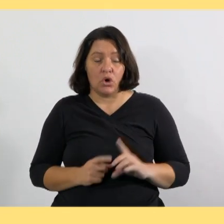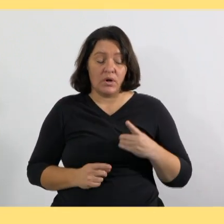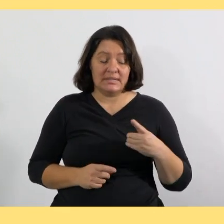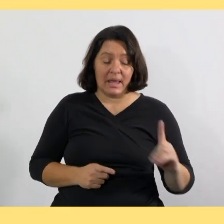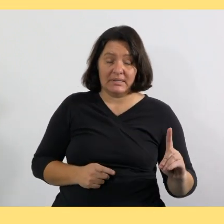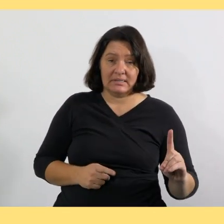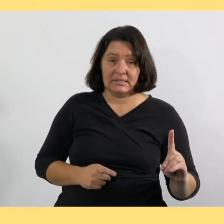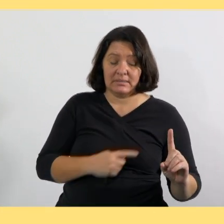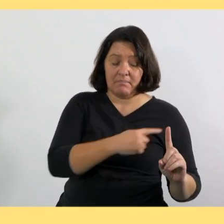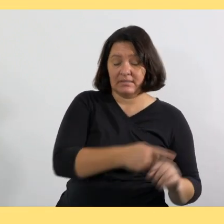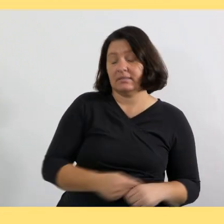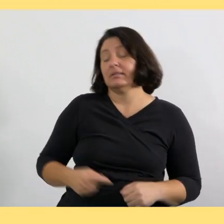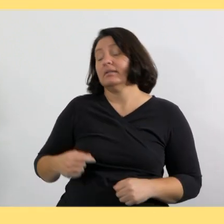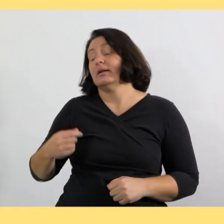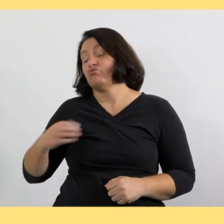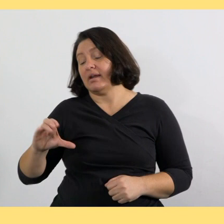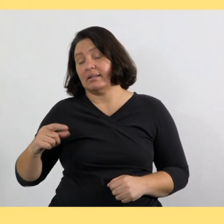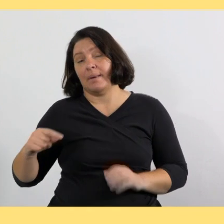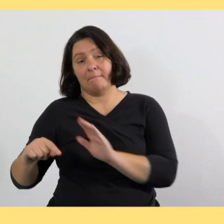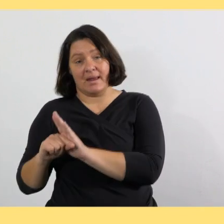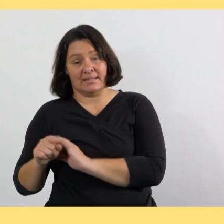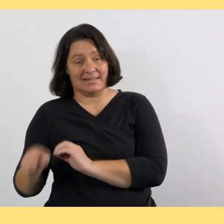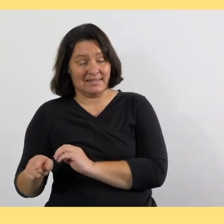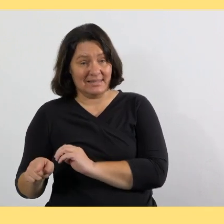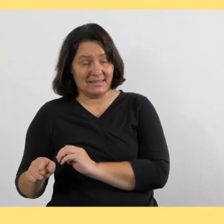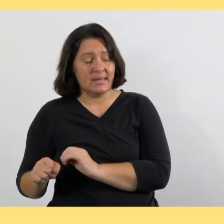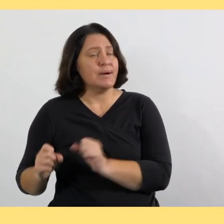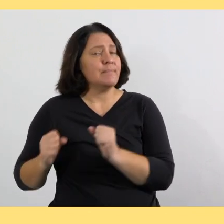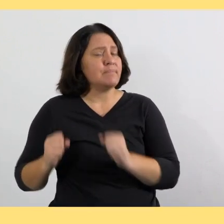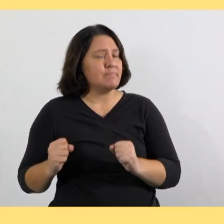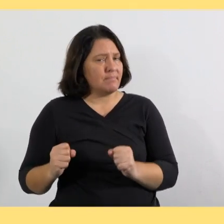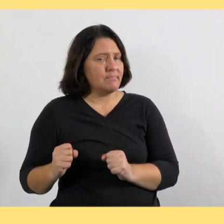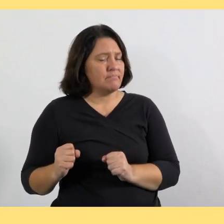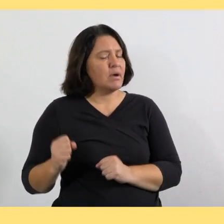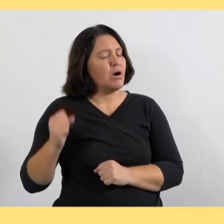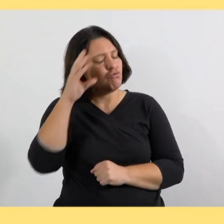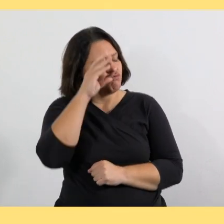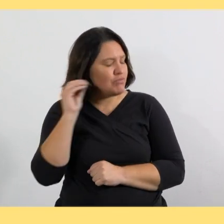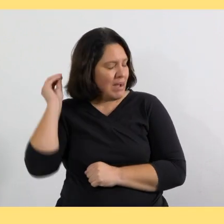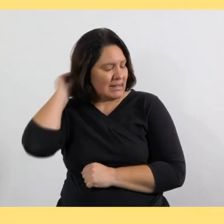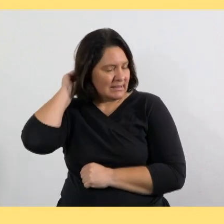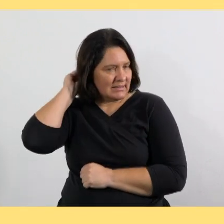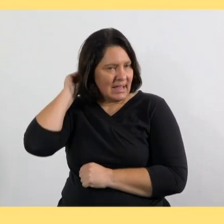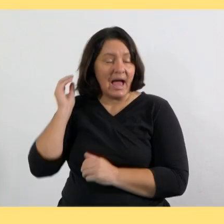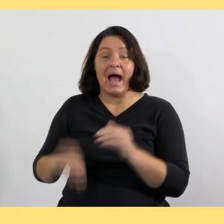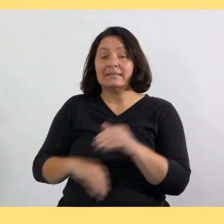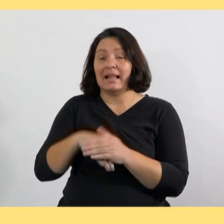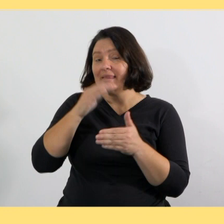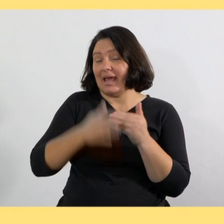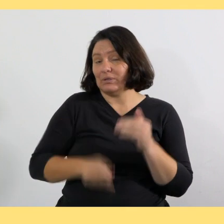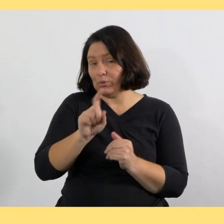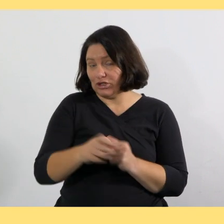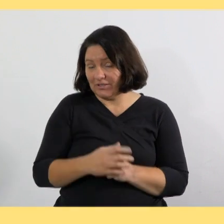keep reminding you of this until we get to the end of this question. I have my balance, which I have already put in,